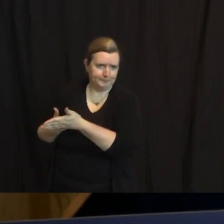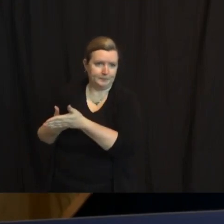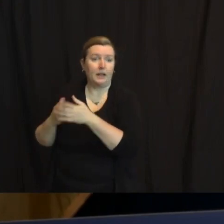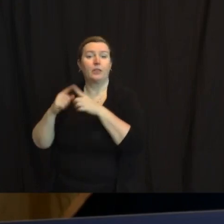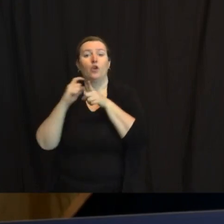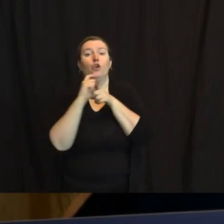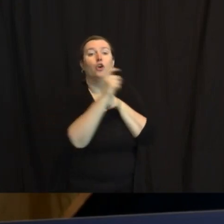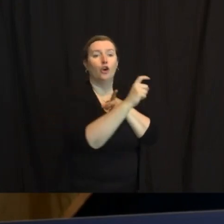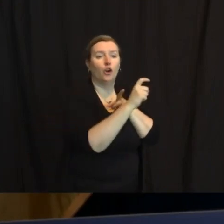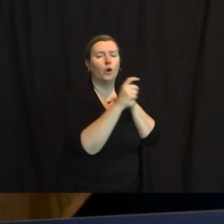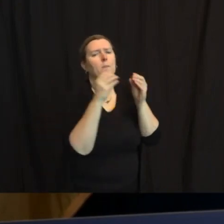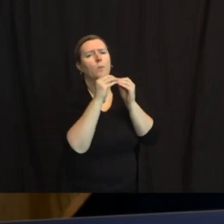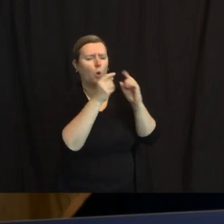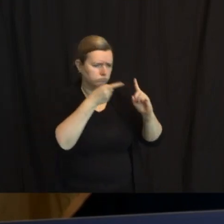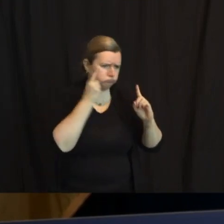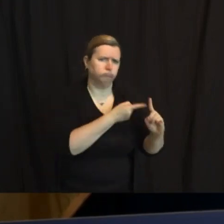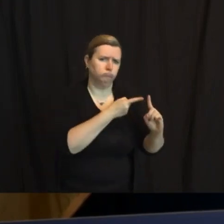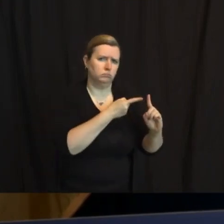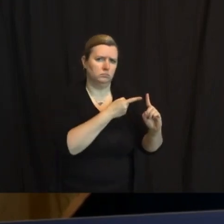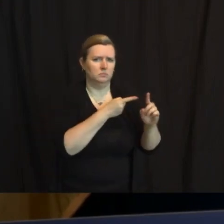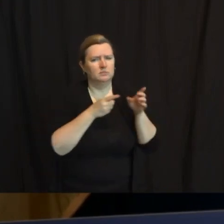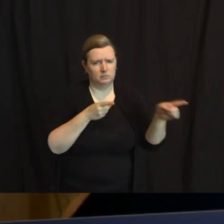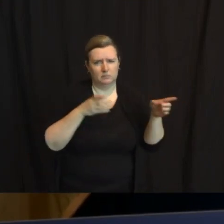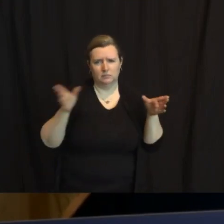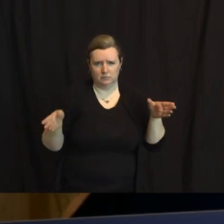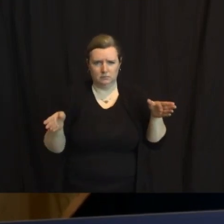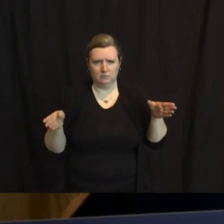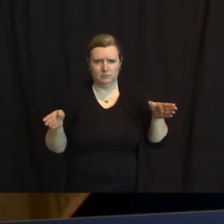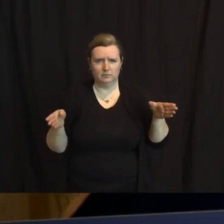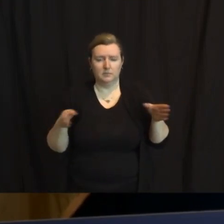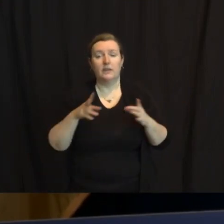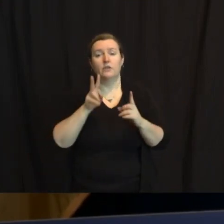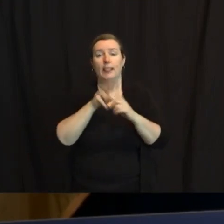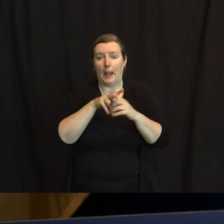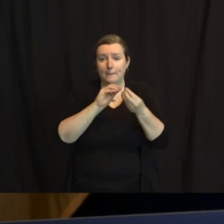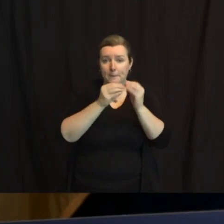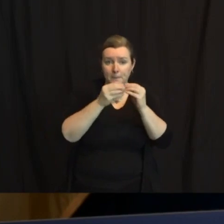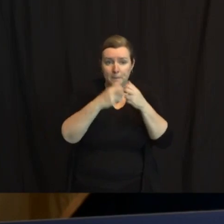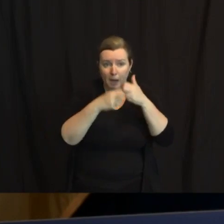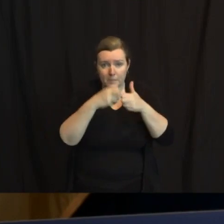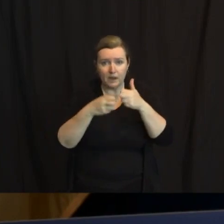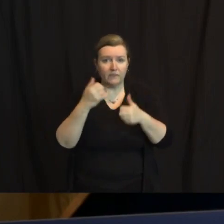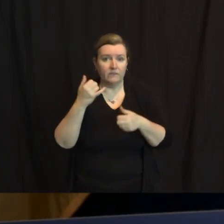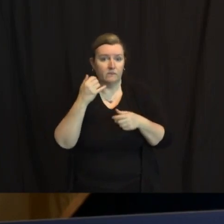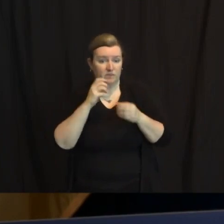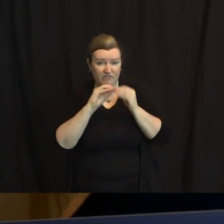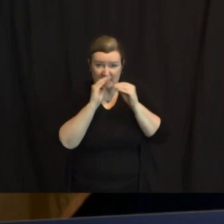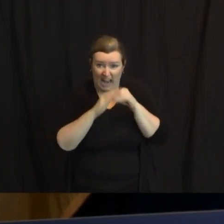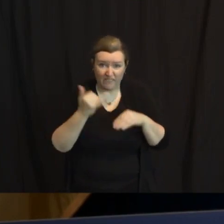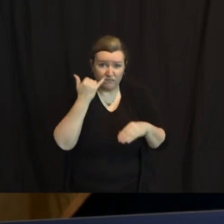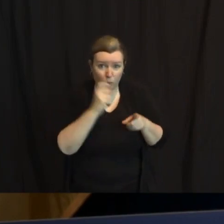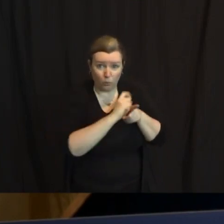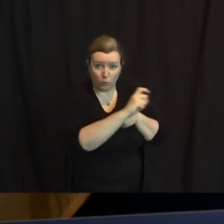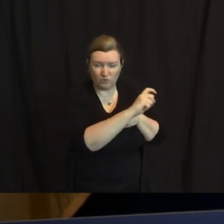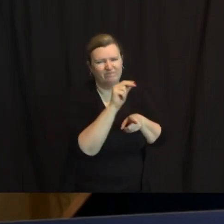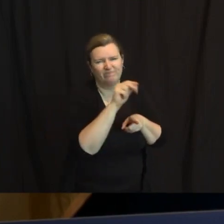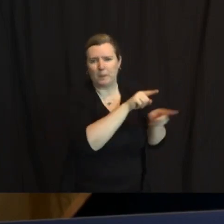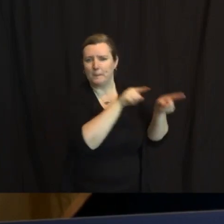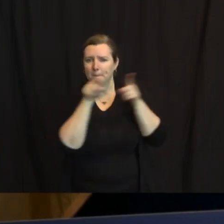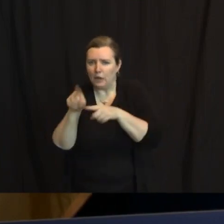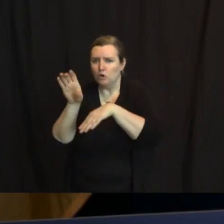And just so you know, the claims don't just get fixed on the phone. Our agents are going through that pile every day on the computer. So when, in some ways,